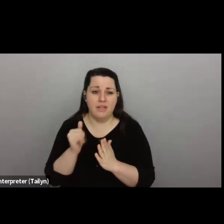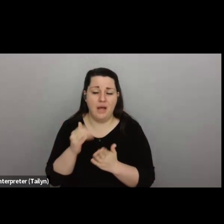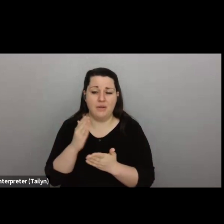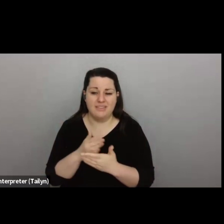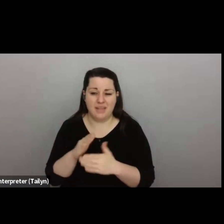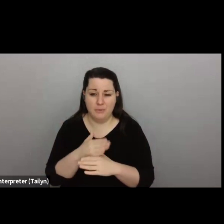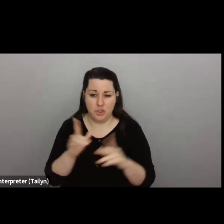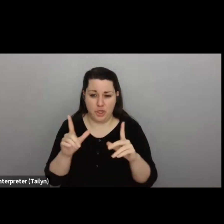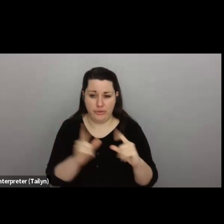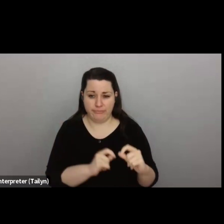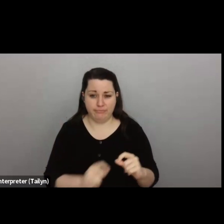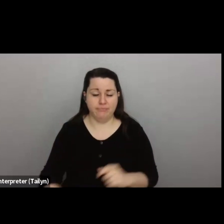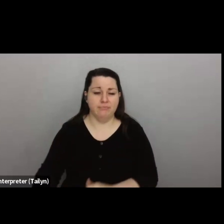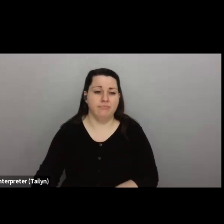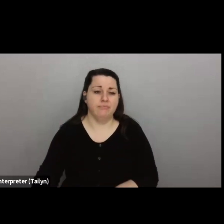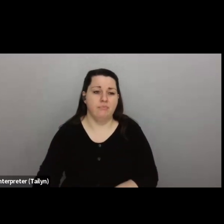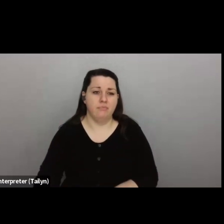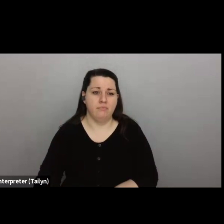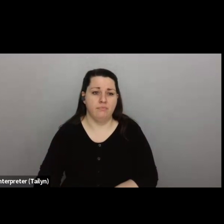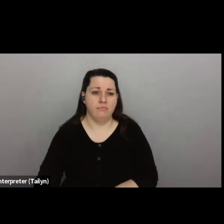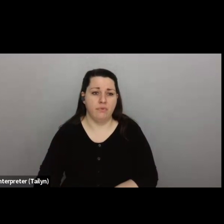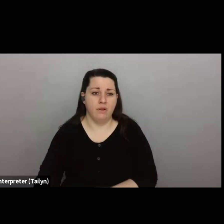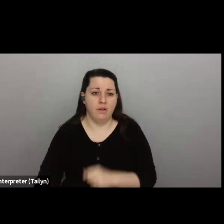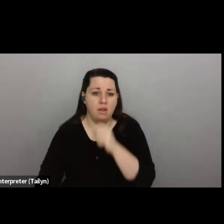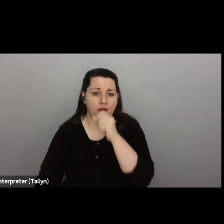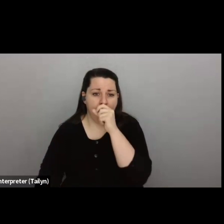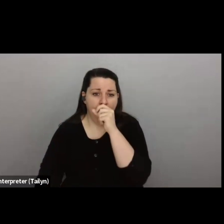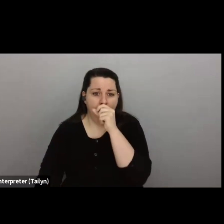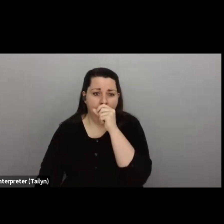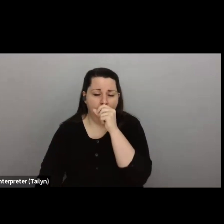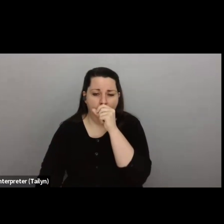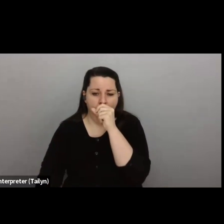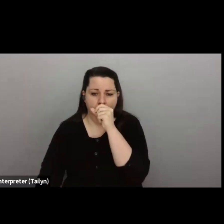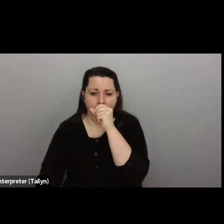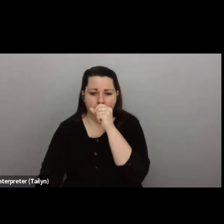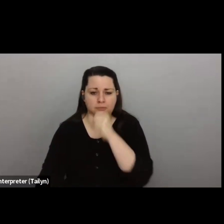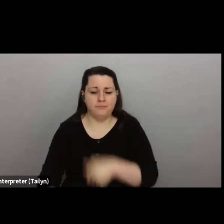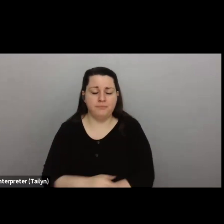my screen. I hope that's okay with everybody.